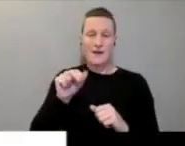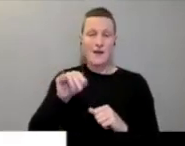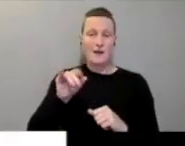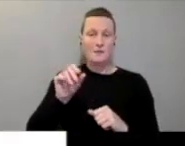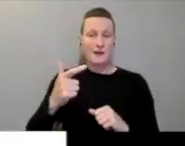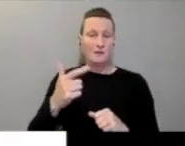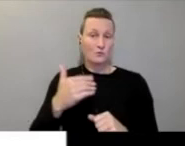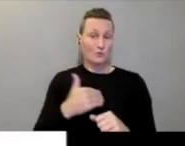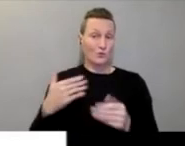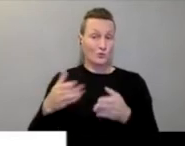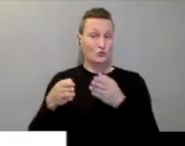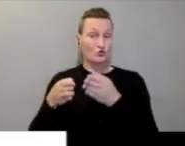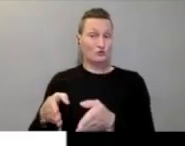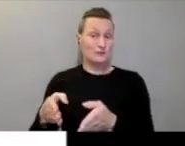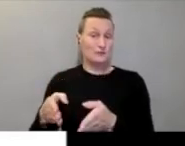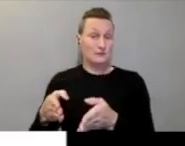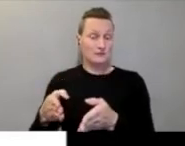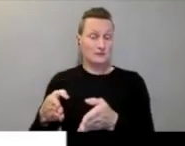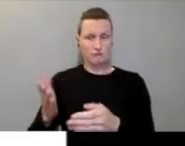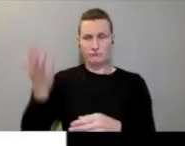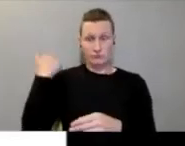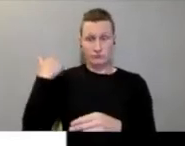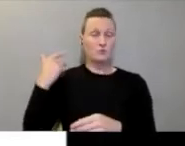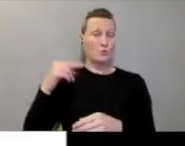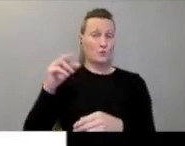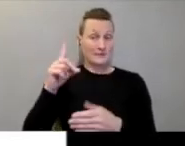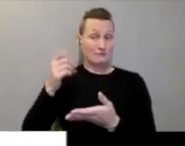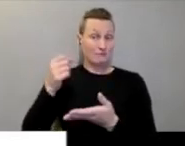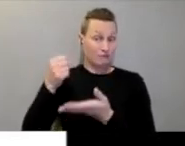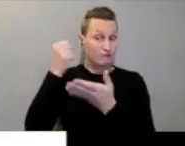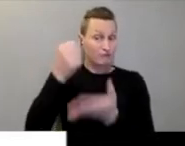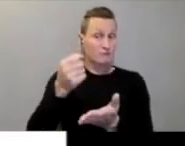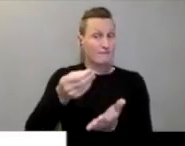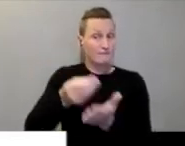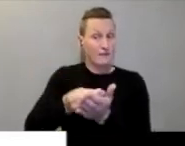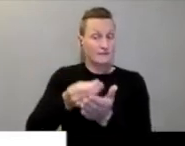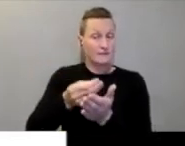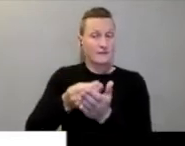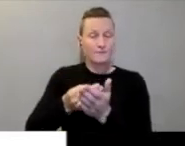round, we approved a project that was a augmented reality